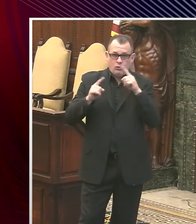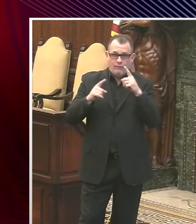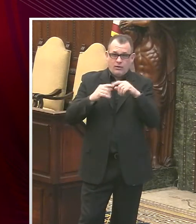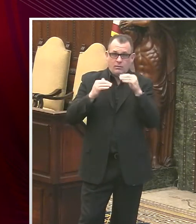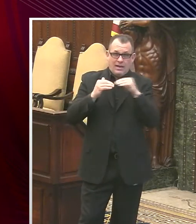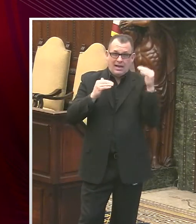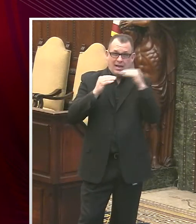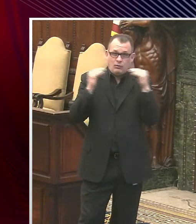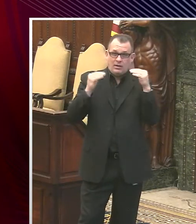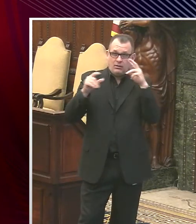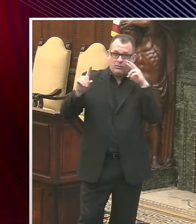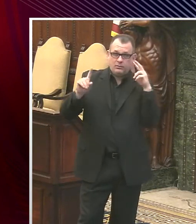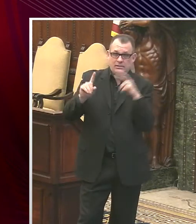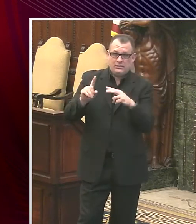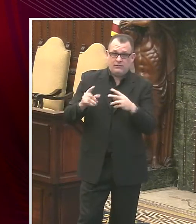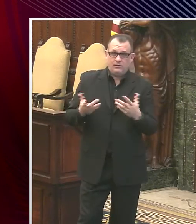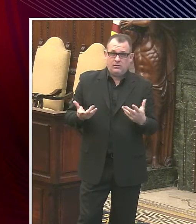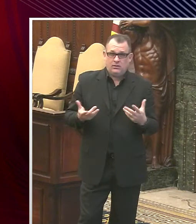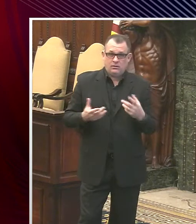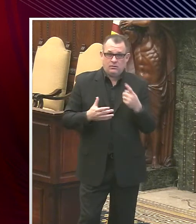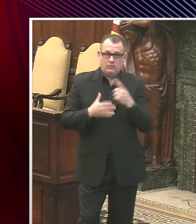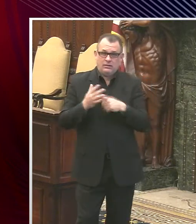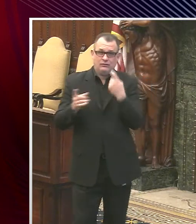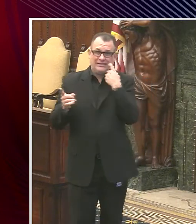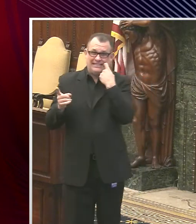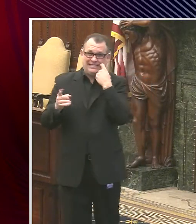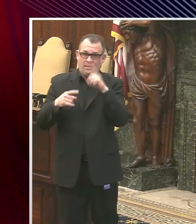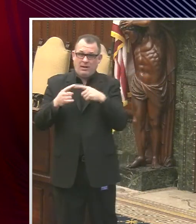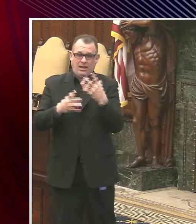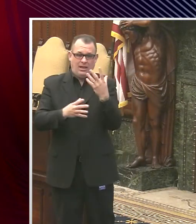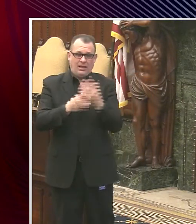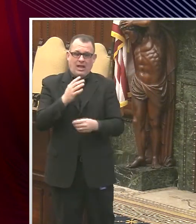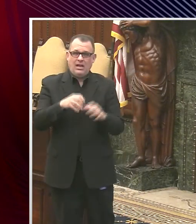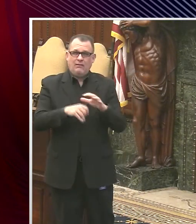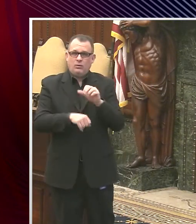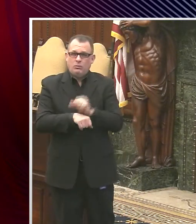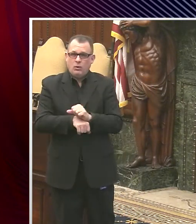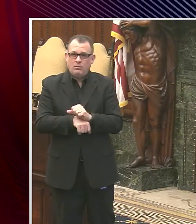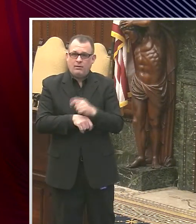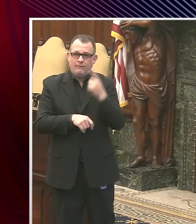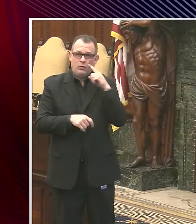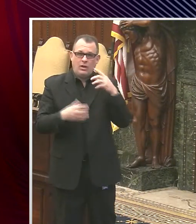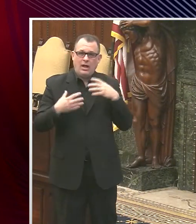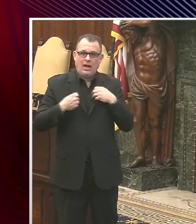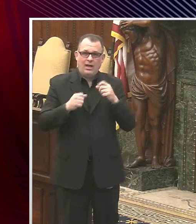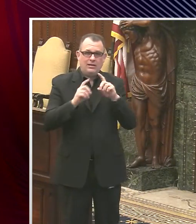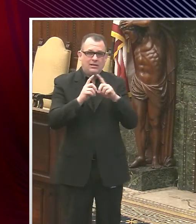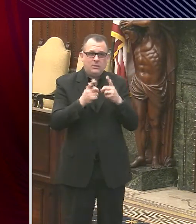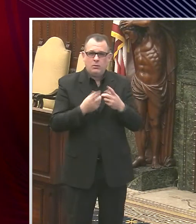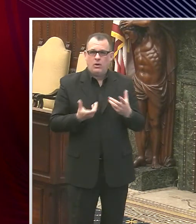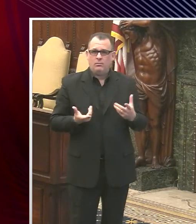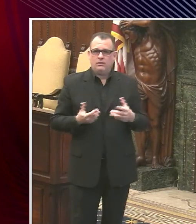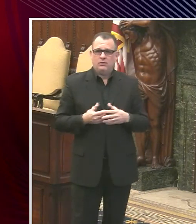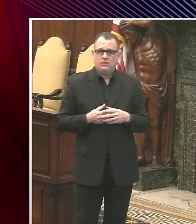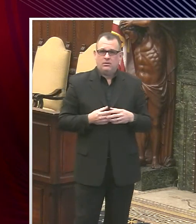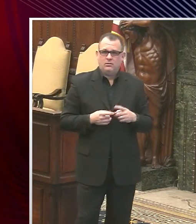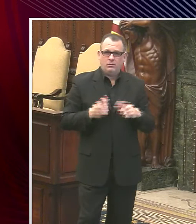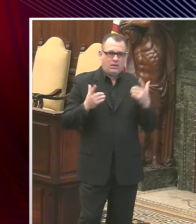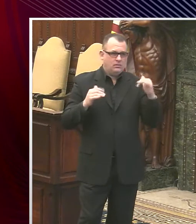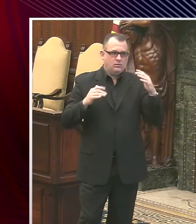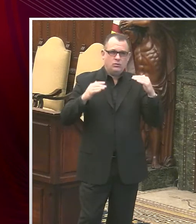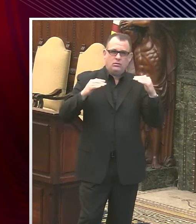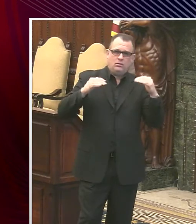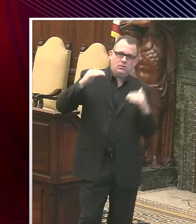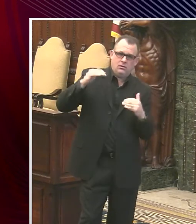standpoint, just given what you mentioned about the lack of appointments at the health department clinics and then the sort of disparity in FEMA. Yeah, I think that the